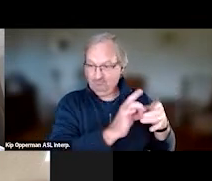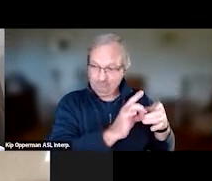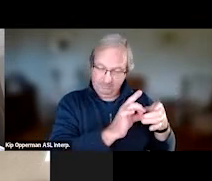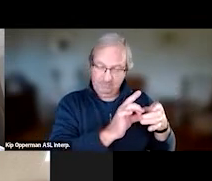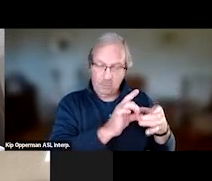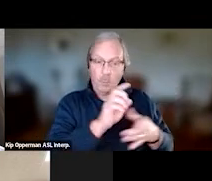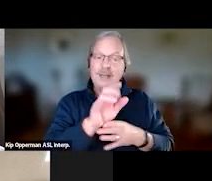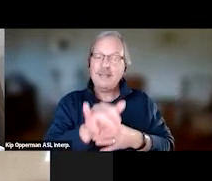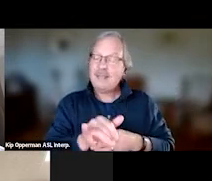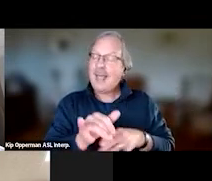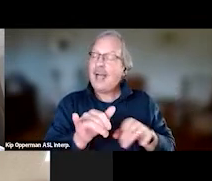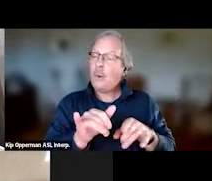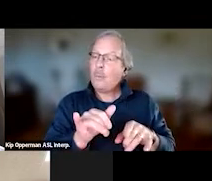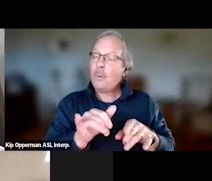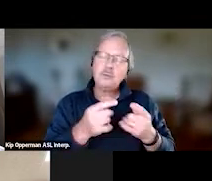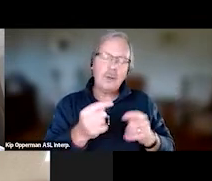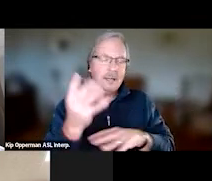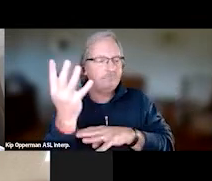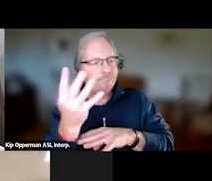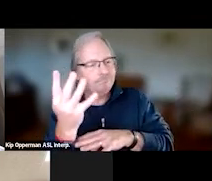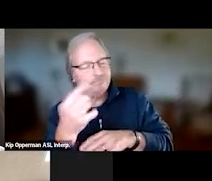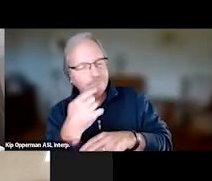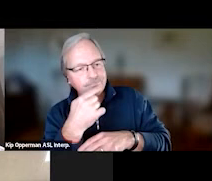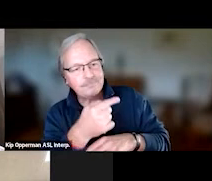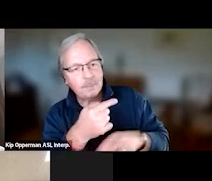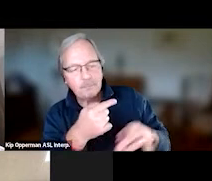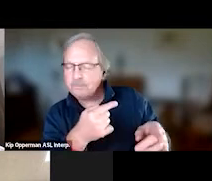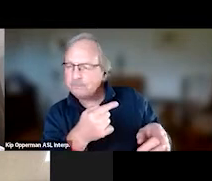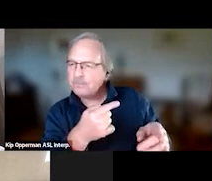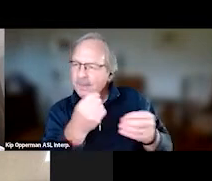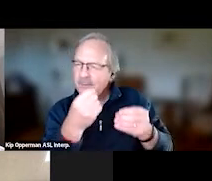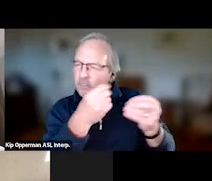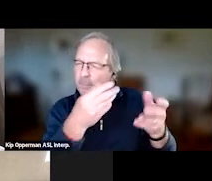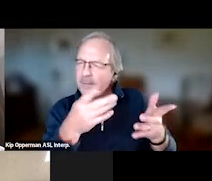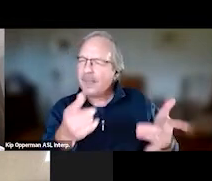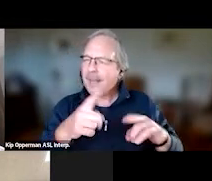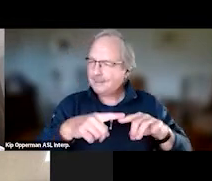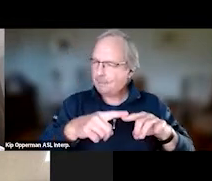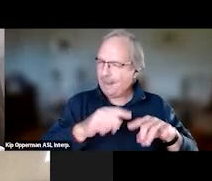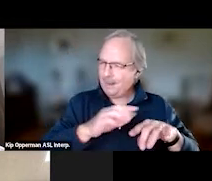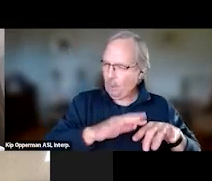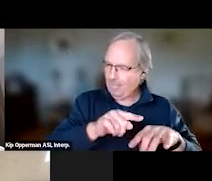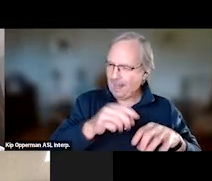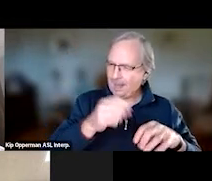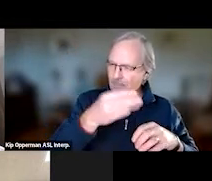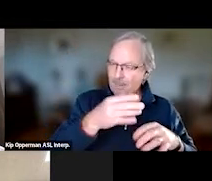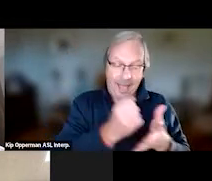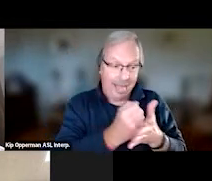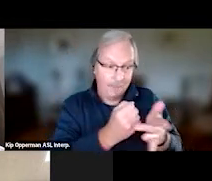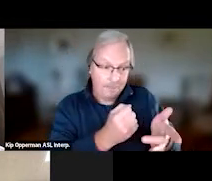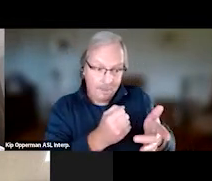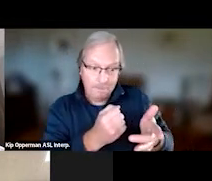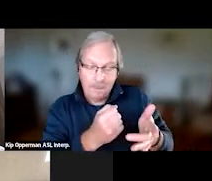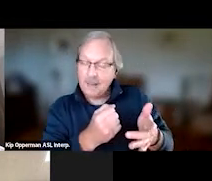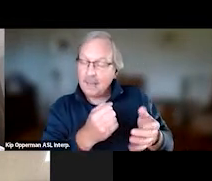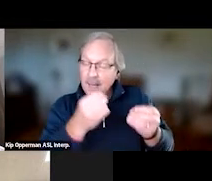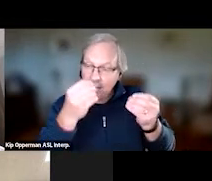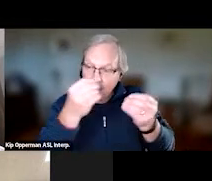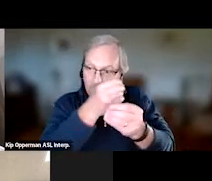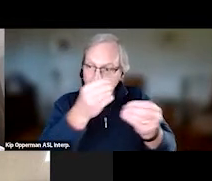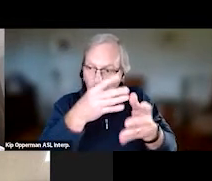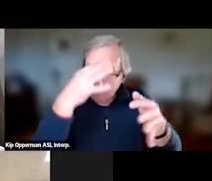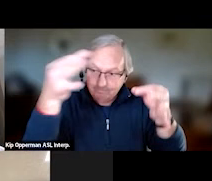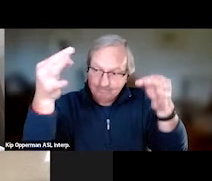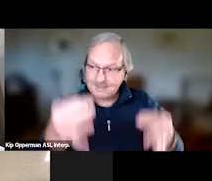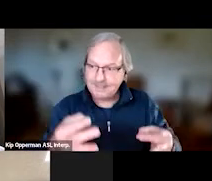what we were trying to present to them was information they could lean on to help them make informed decisions or guidance from the